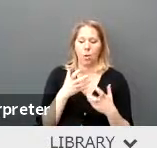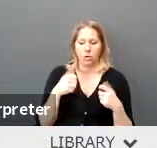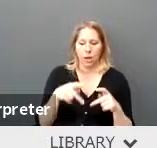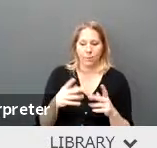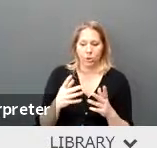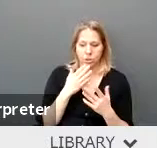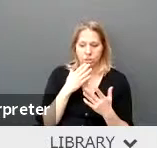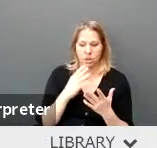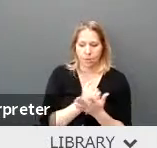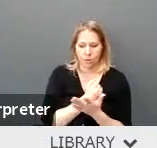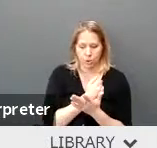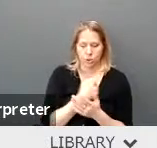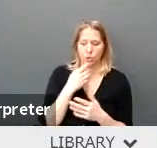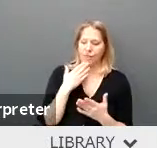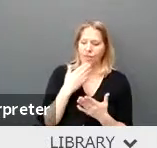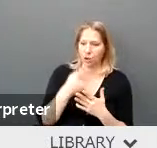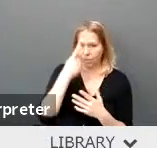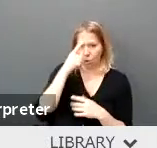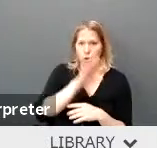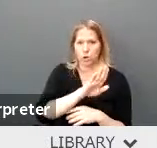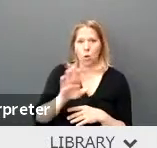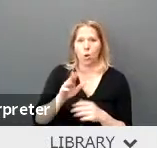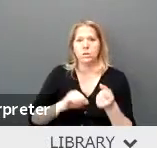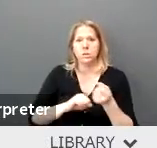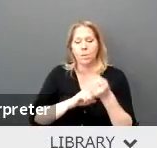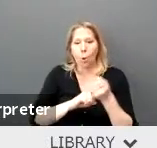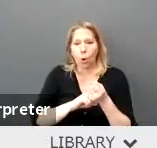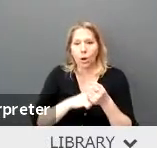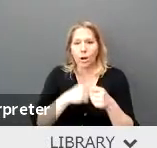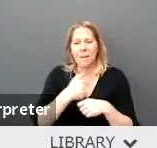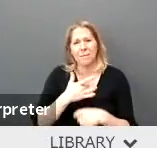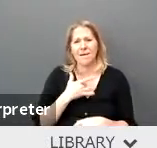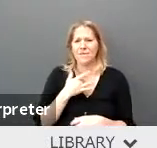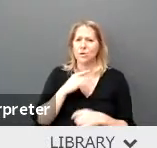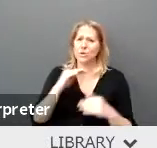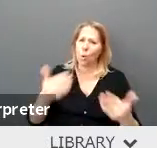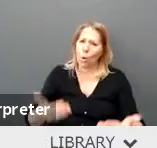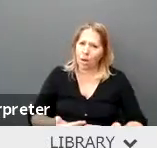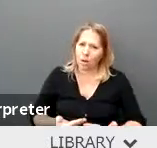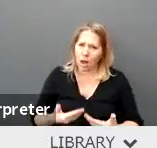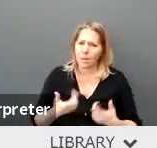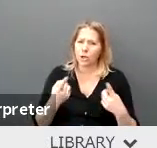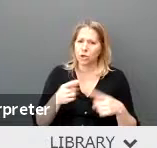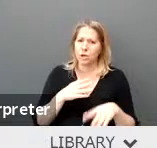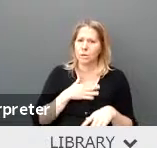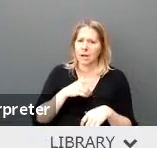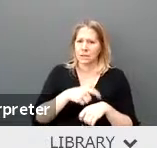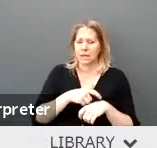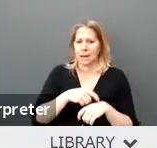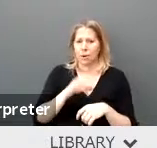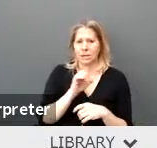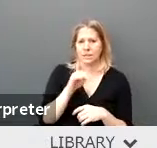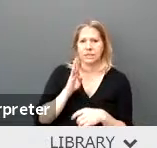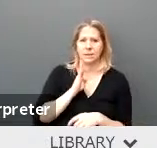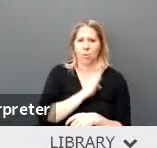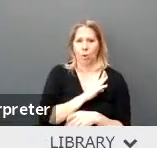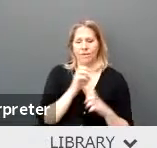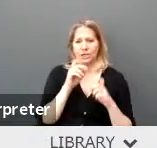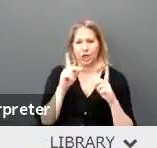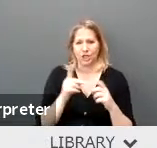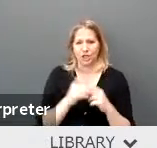opportunity to thank you all for your support and making me feel so welcome during my time on the SSD Board of